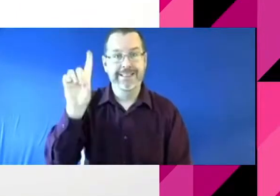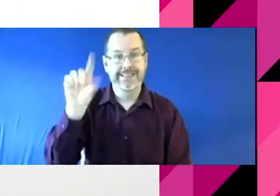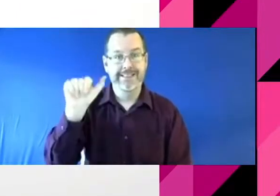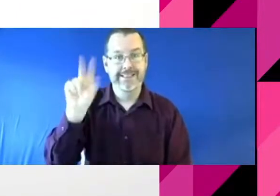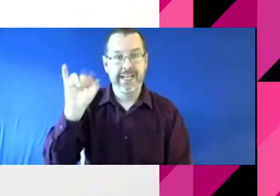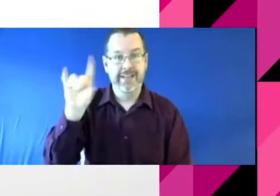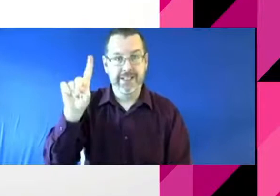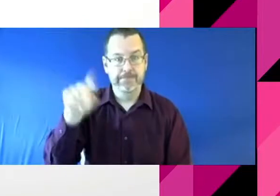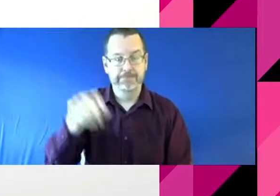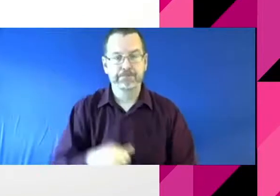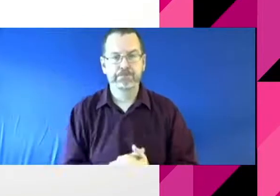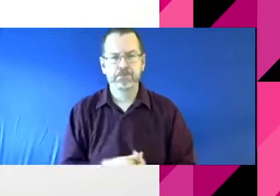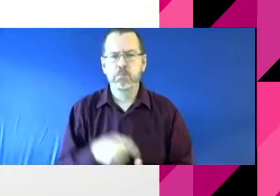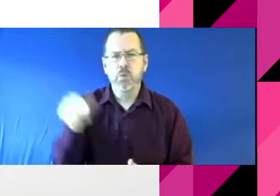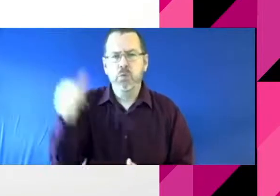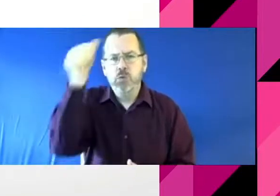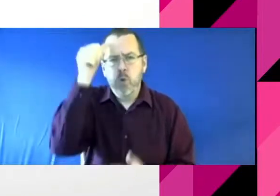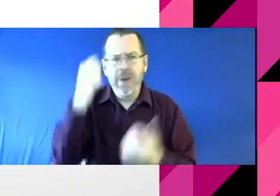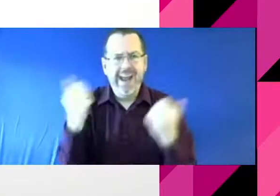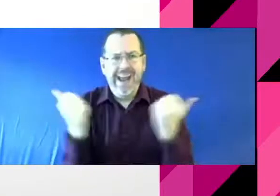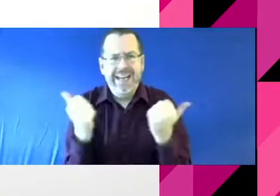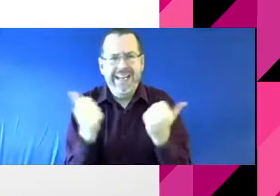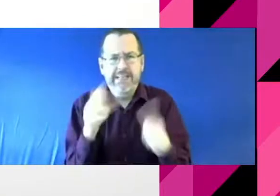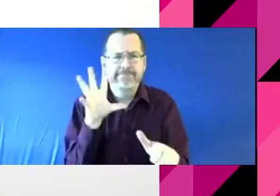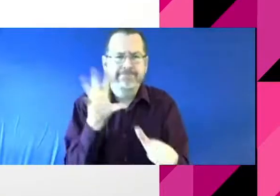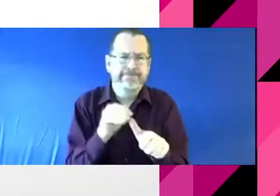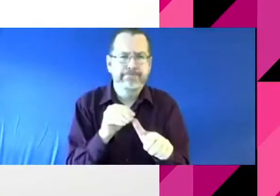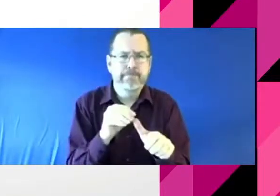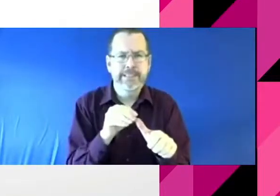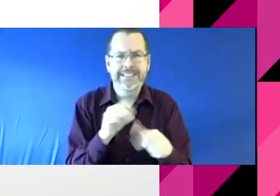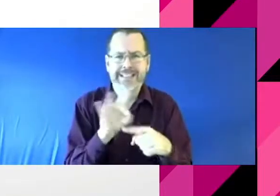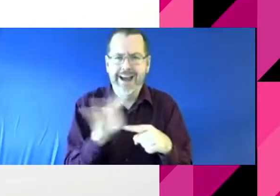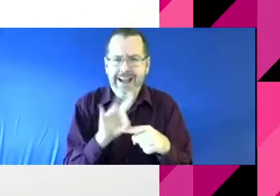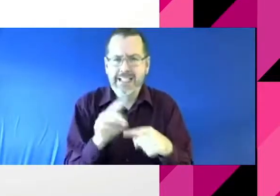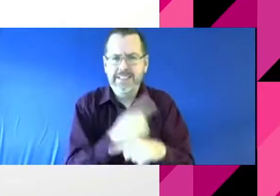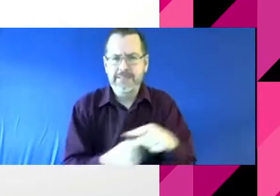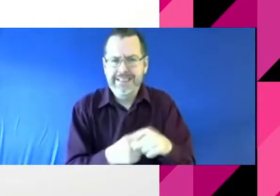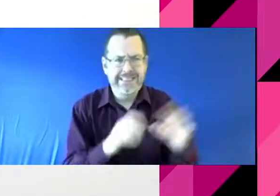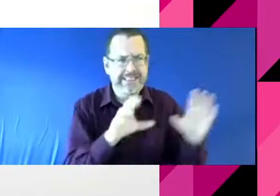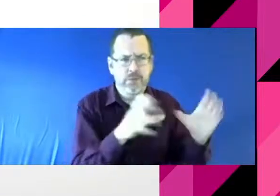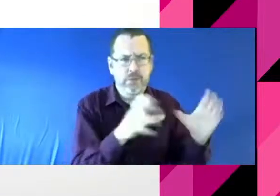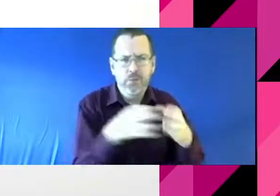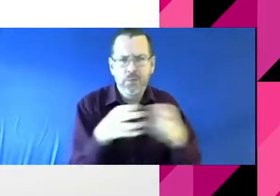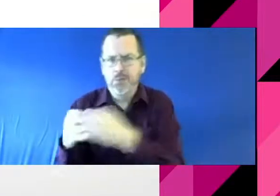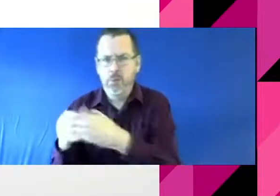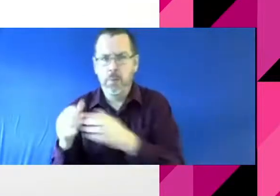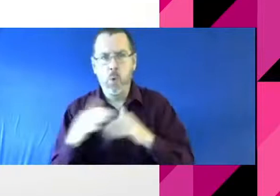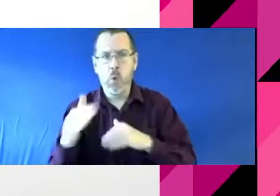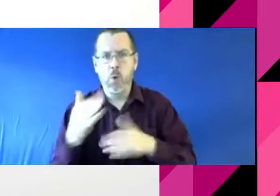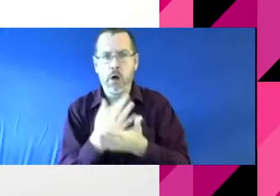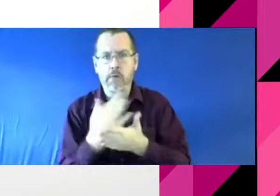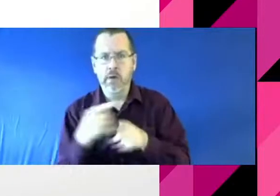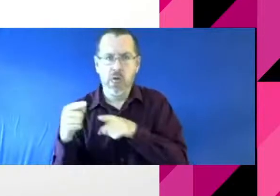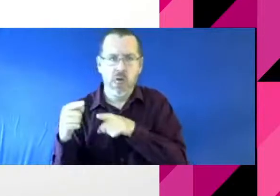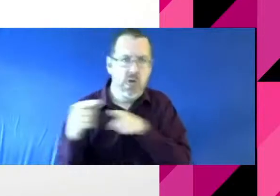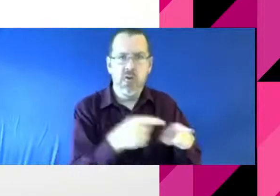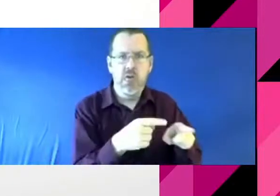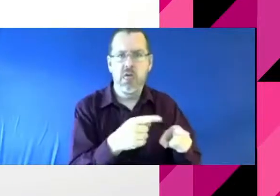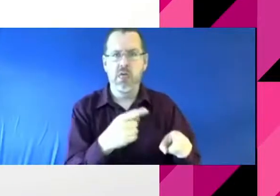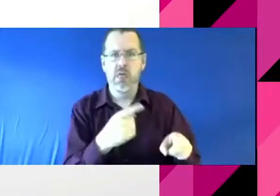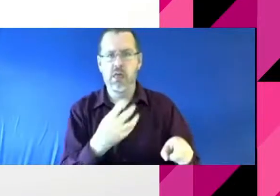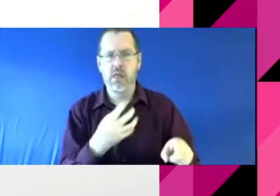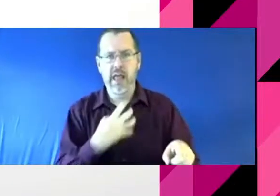any particular categories of disability which are more frequently targets for disabilist hate crime? And if so, which those would